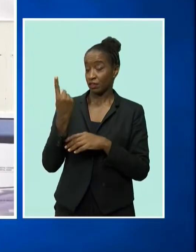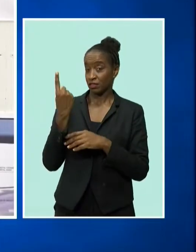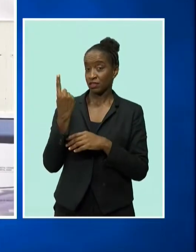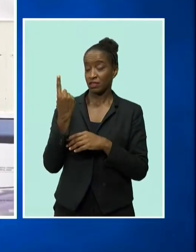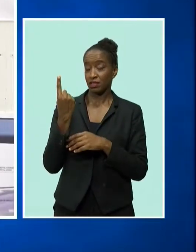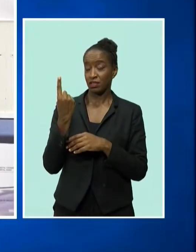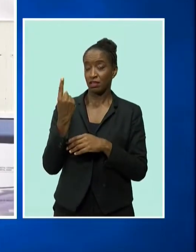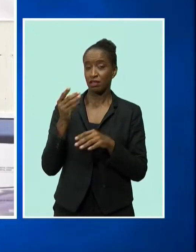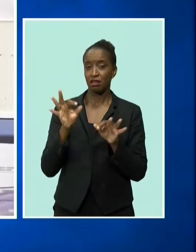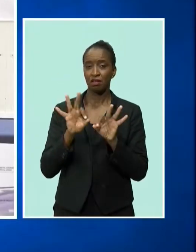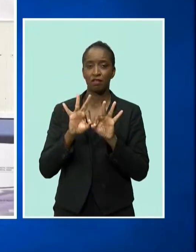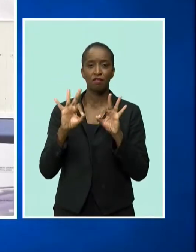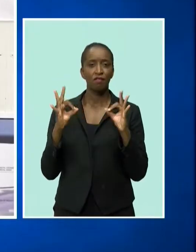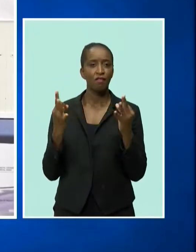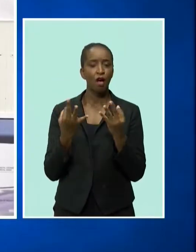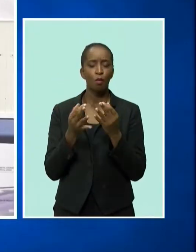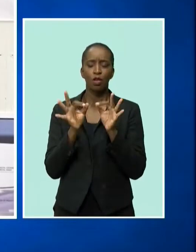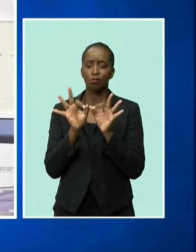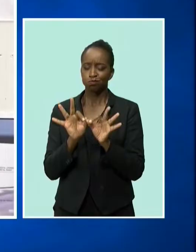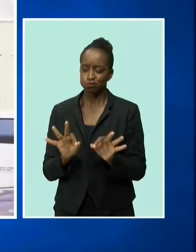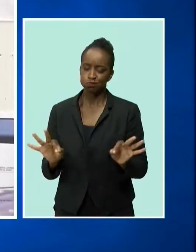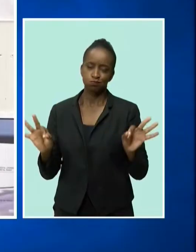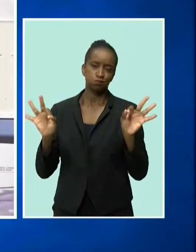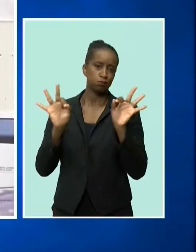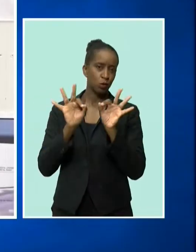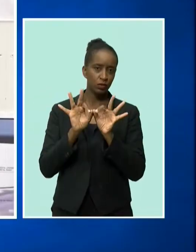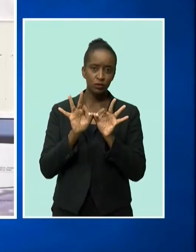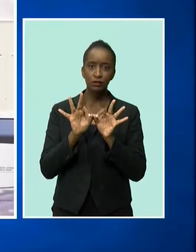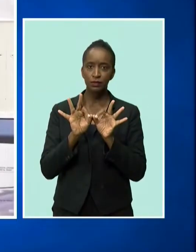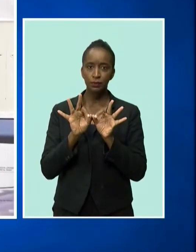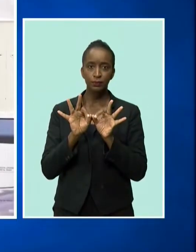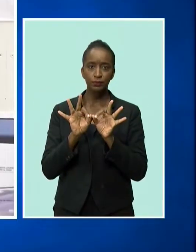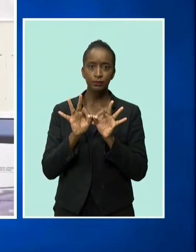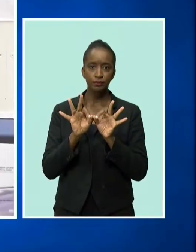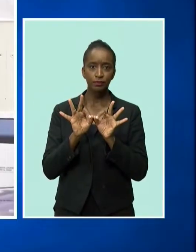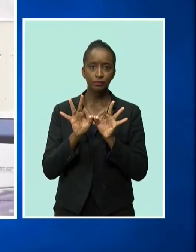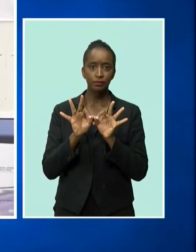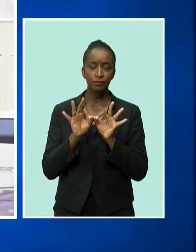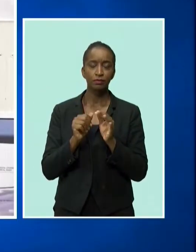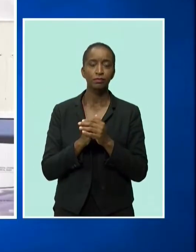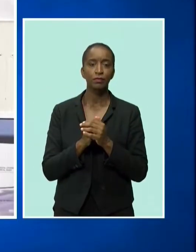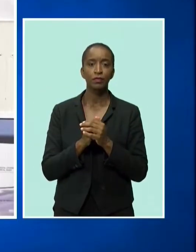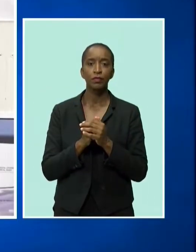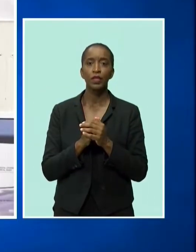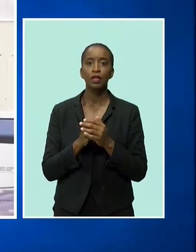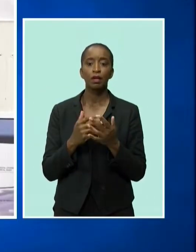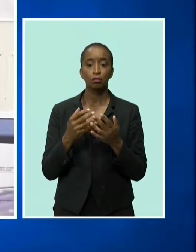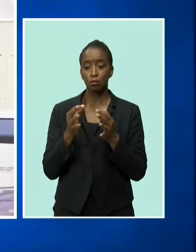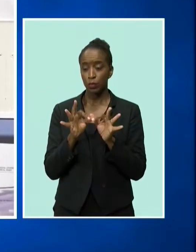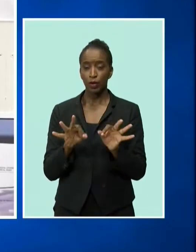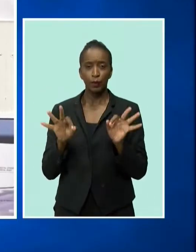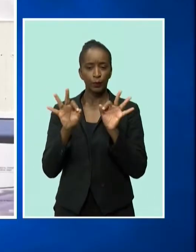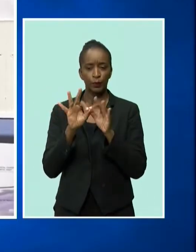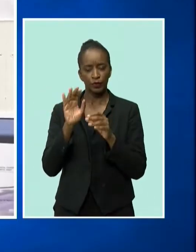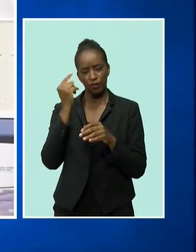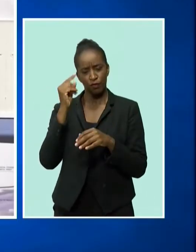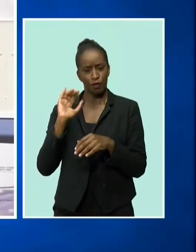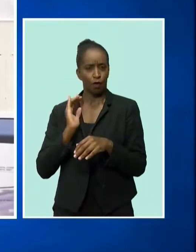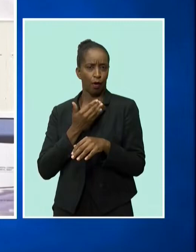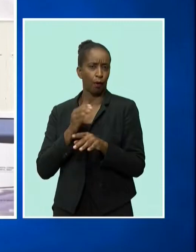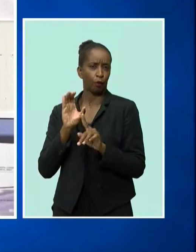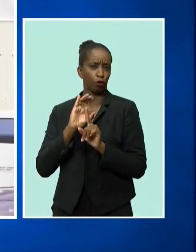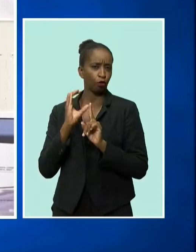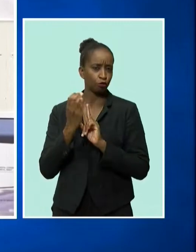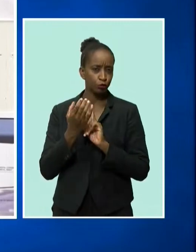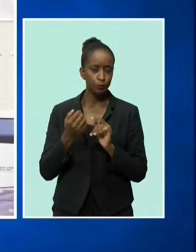family is extremely important. It is an undergirding element of who we are, and particularly in